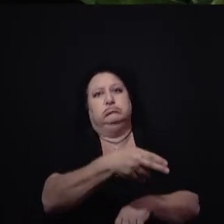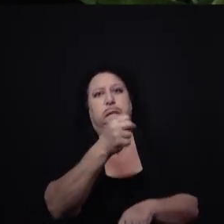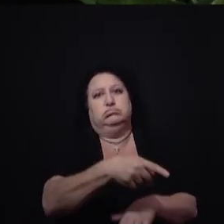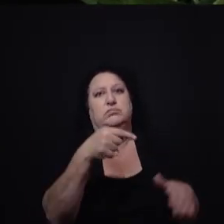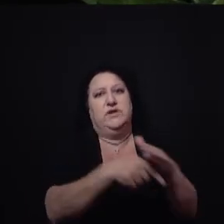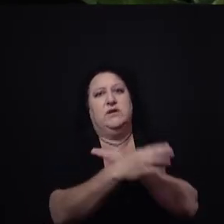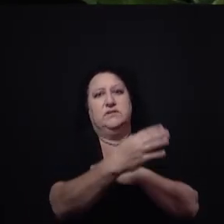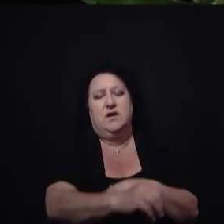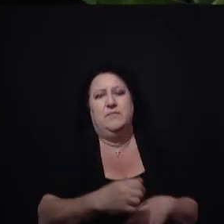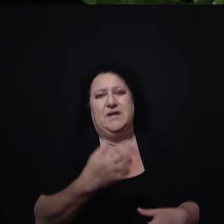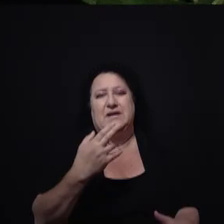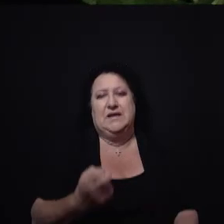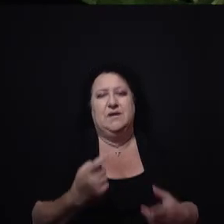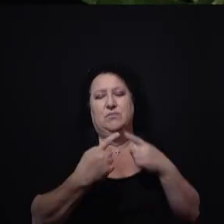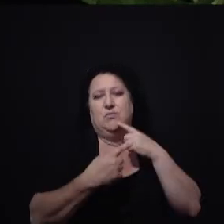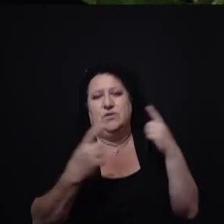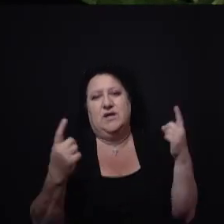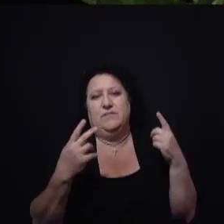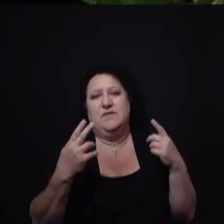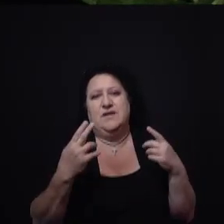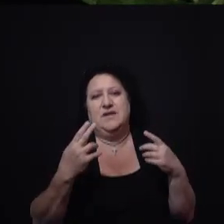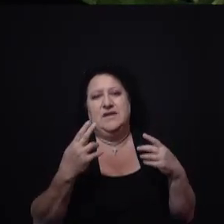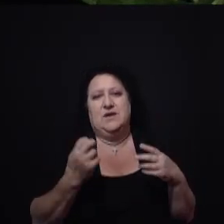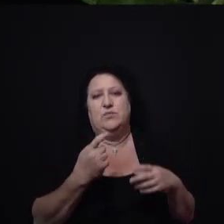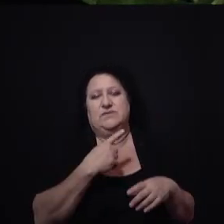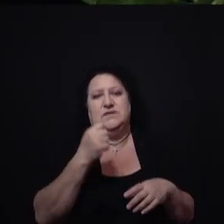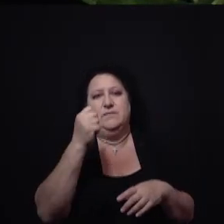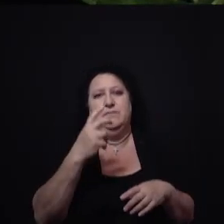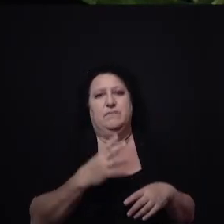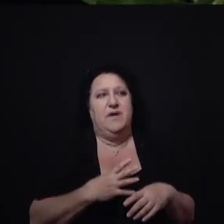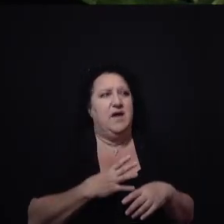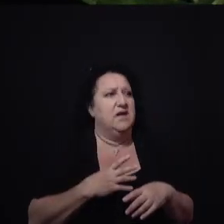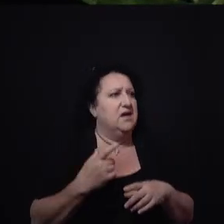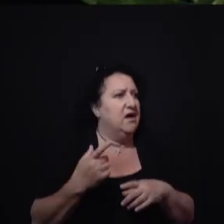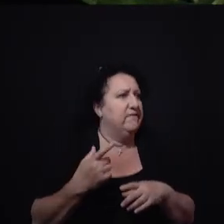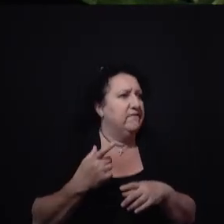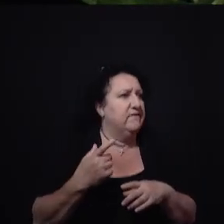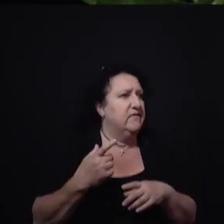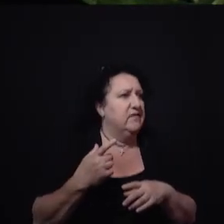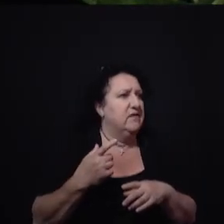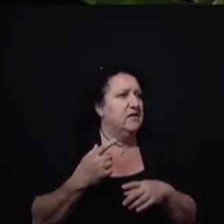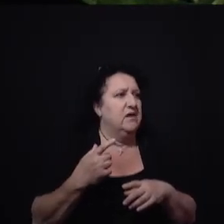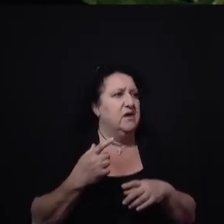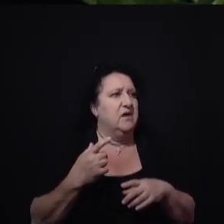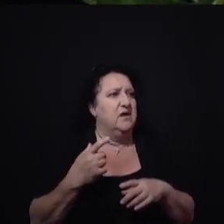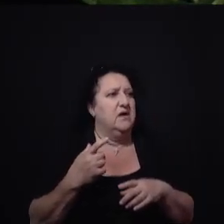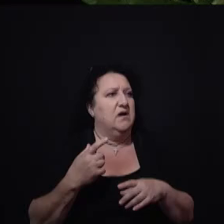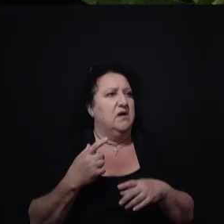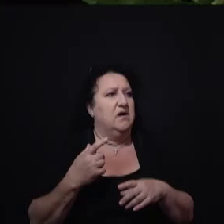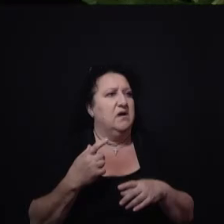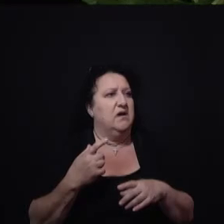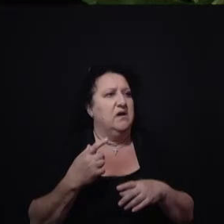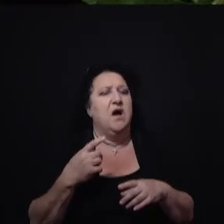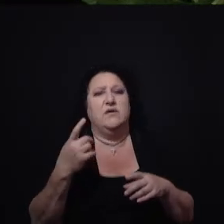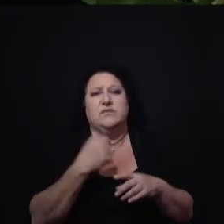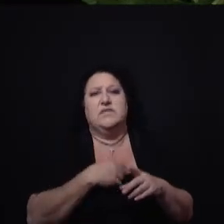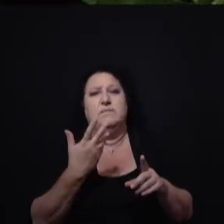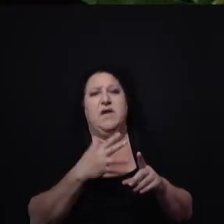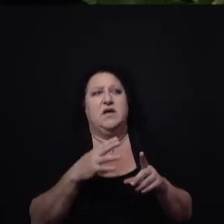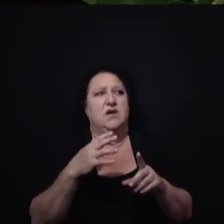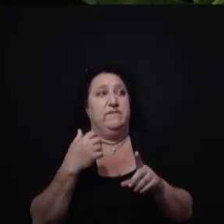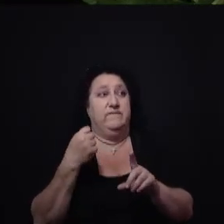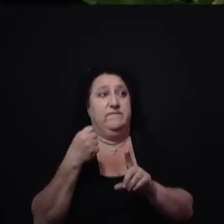violence. That's who he was. But I received mercy because I had acted ignorantly in